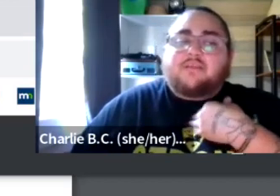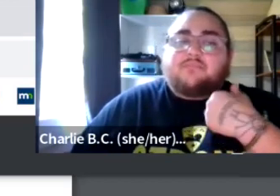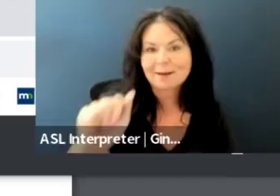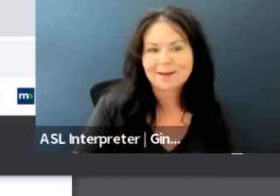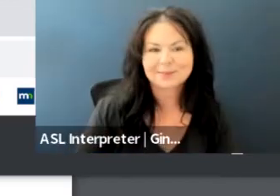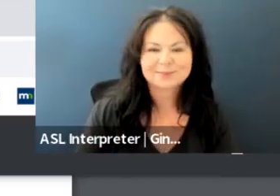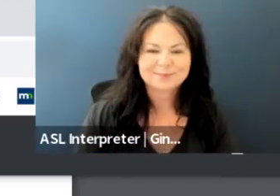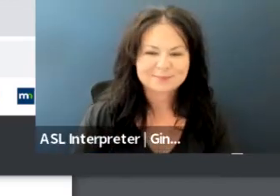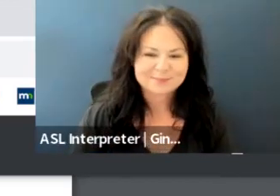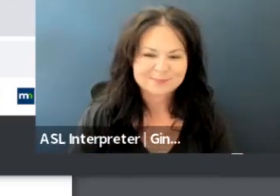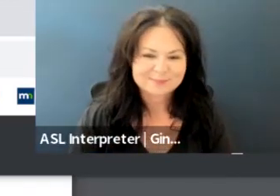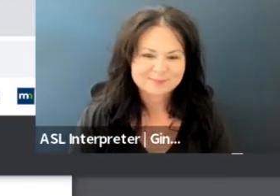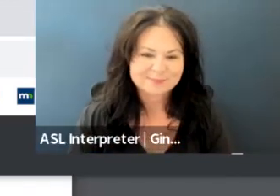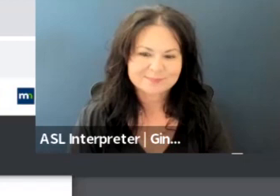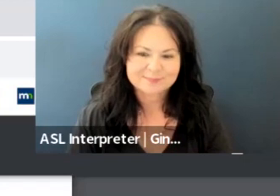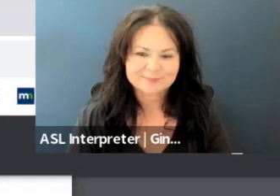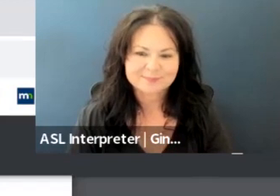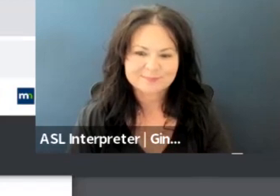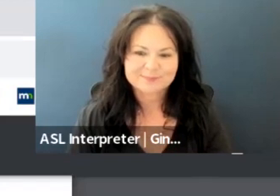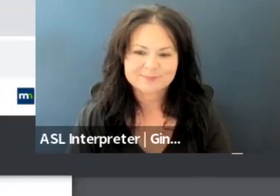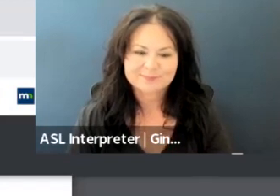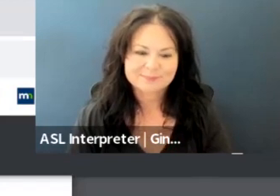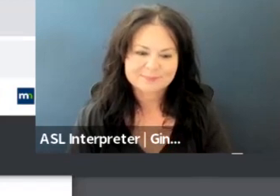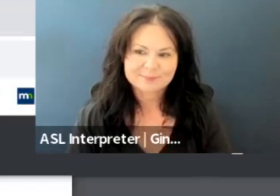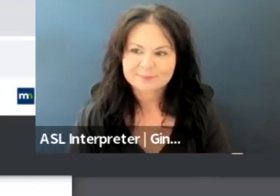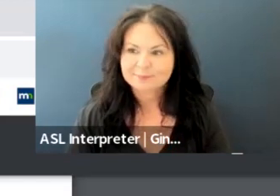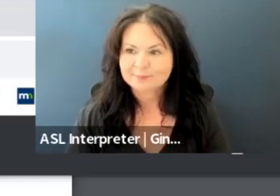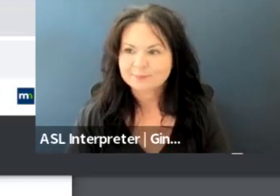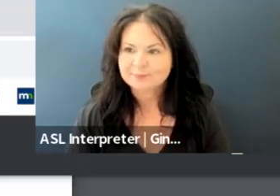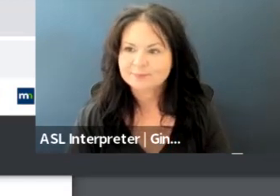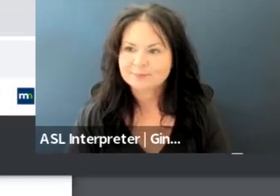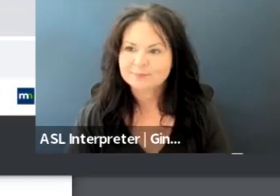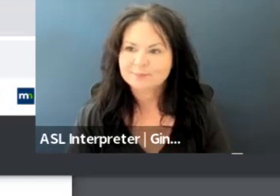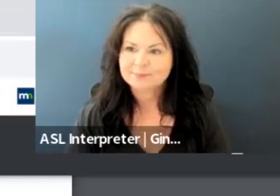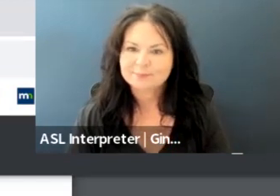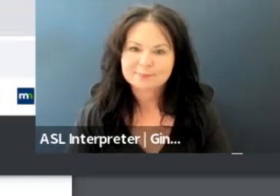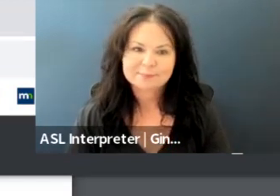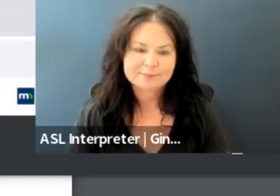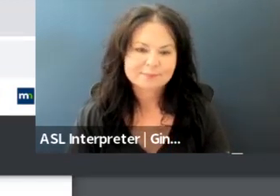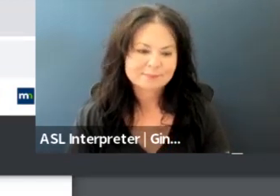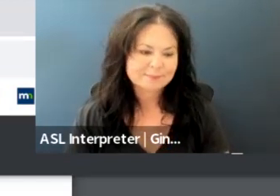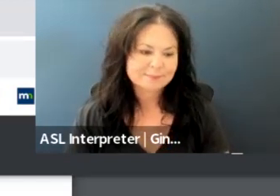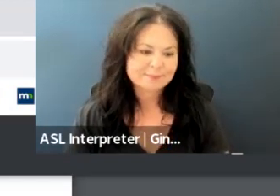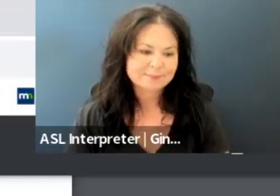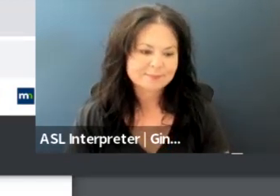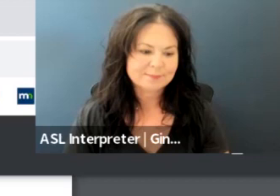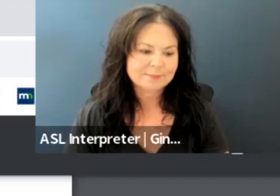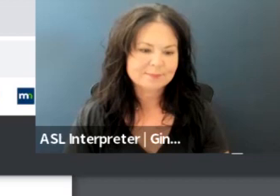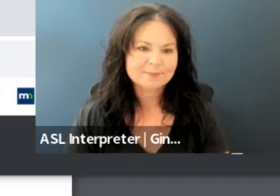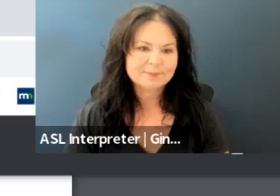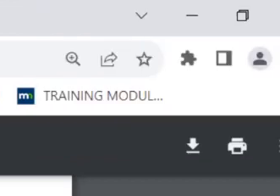time and be their chosen family, that's really what we're after here, is permanent connection. So we don't want